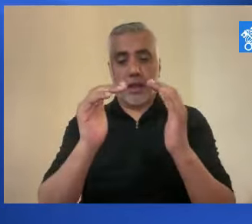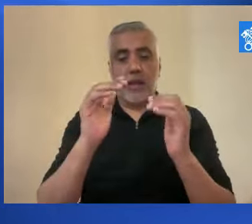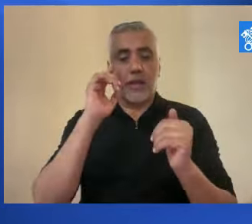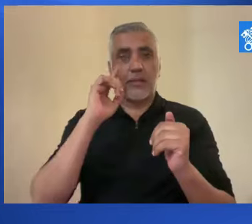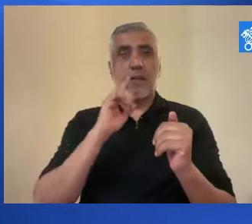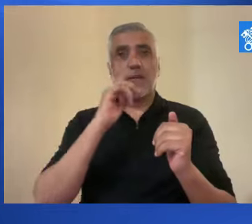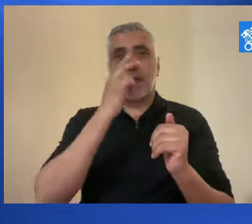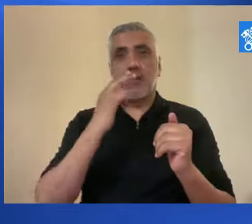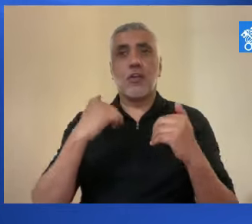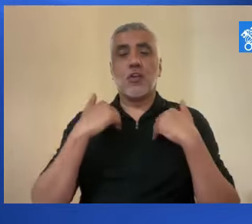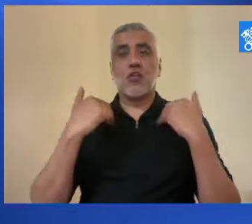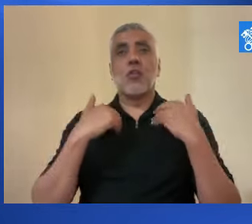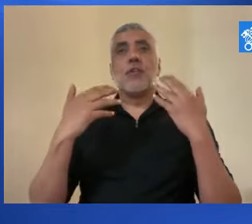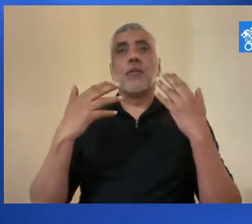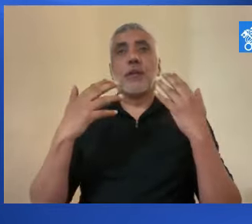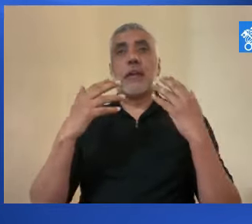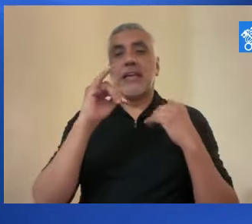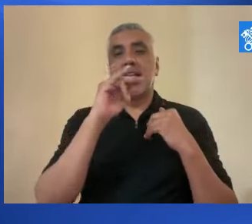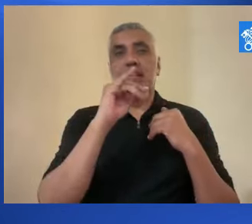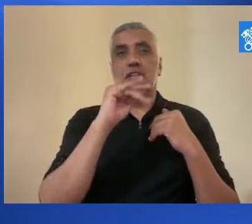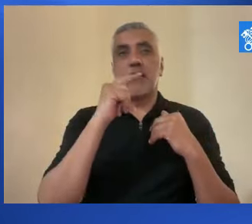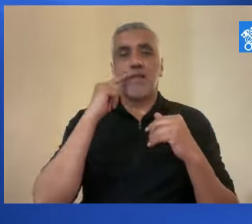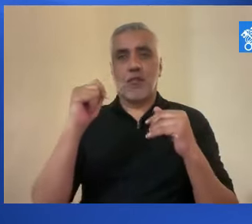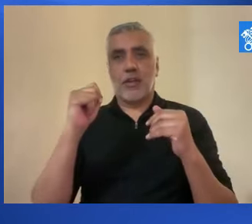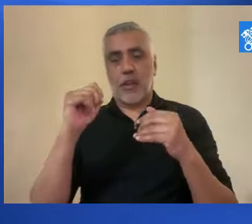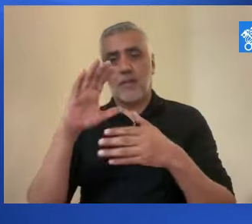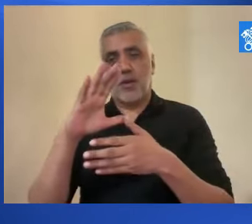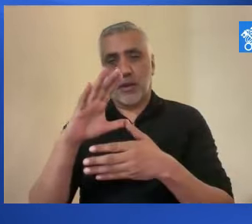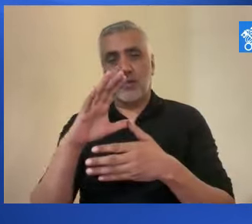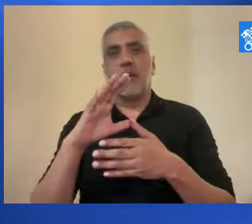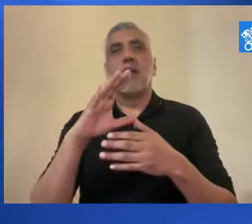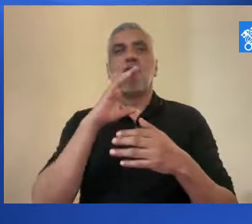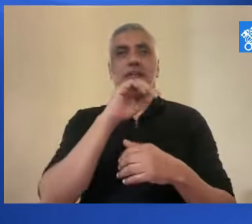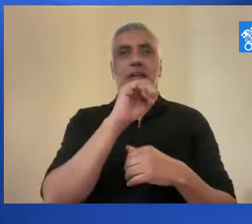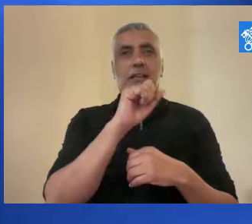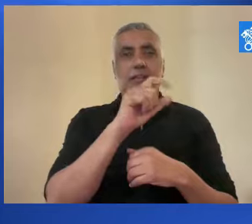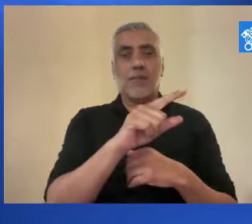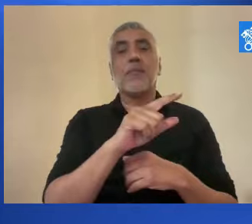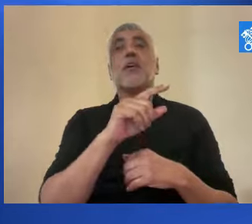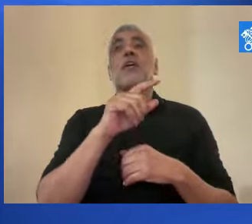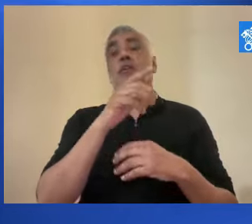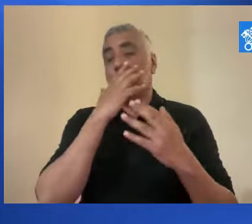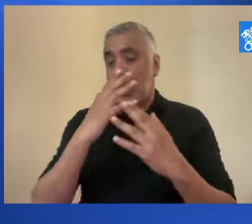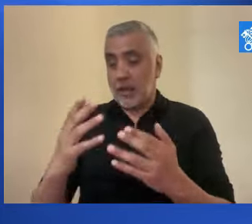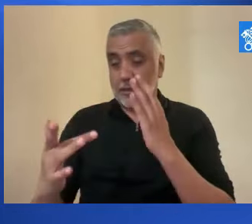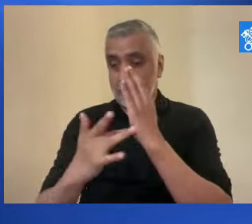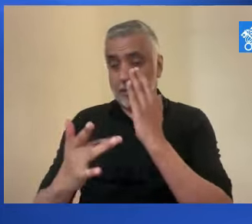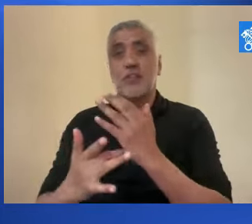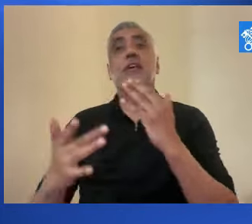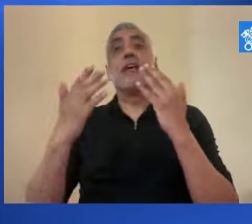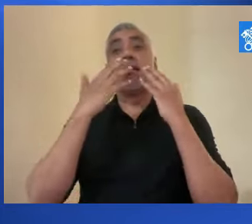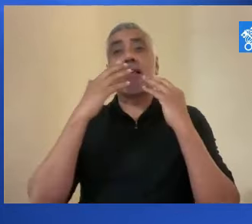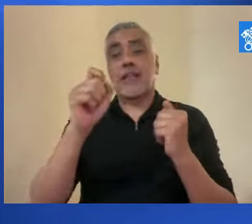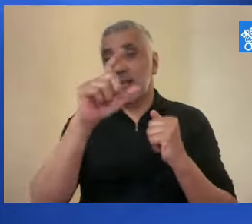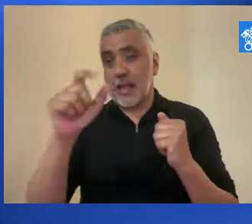For those of you who don't already know, you can visit our Vatican News YouTube channel to find translation of this general audience into American Sign Language. It will be